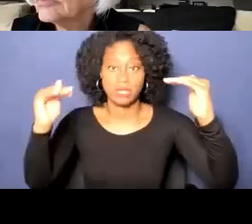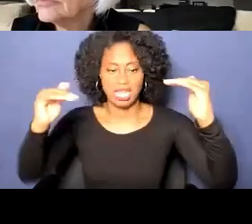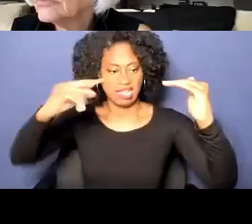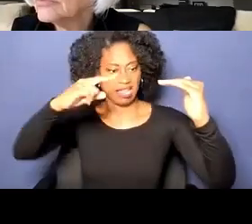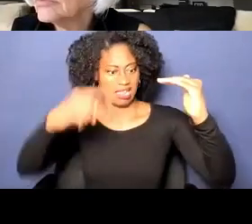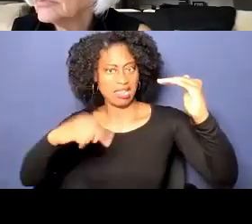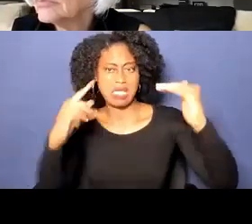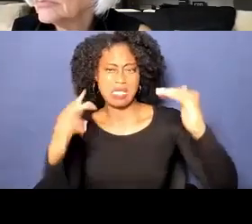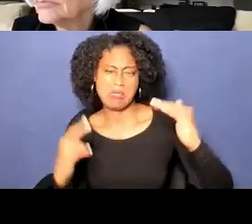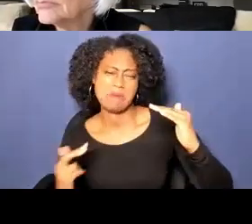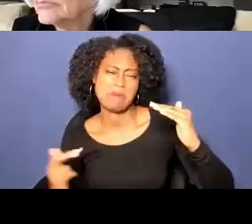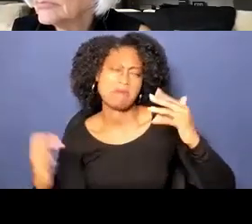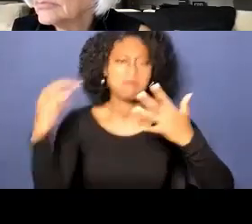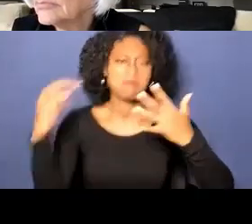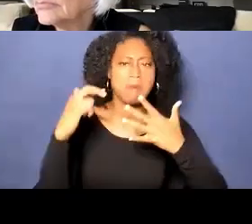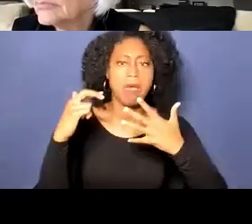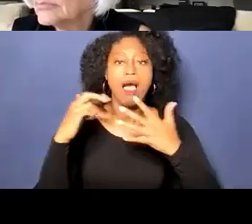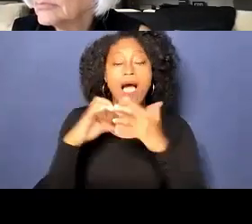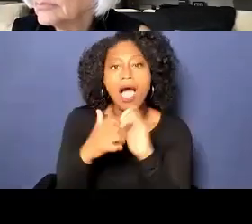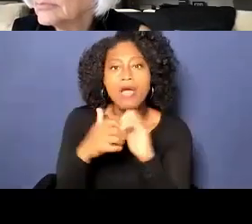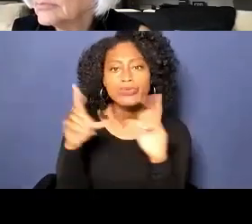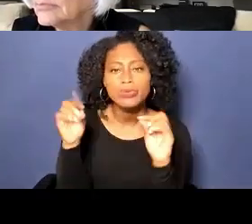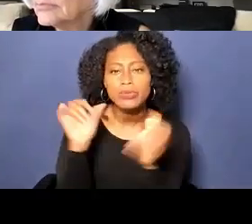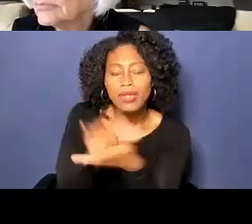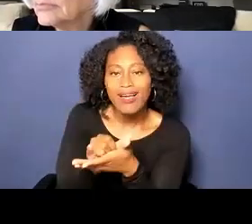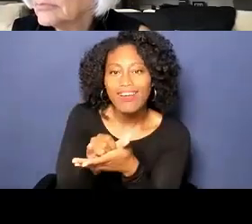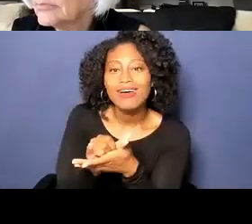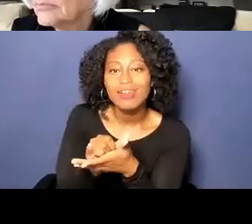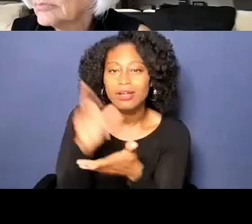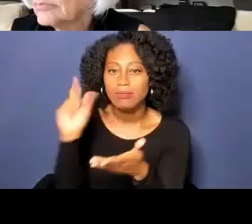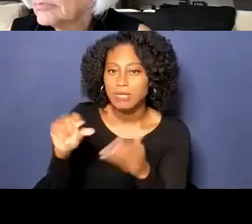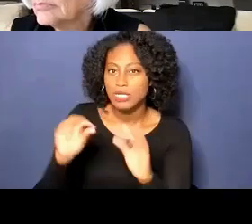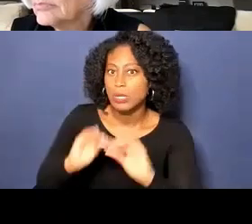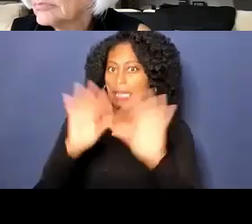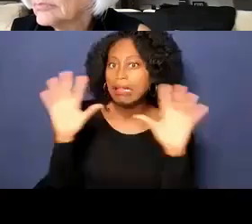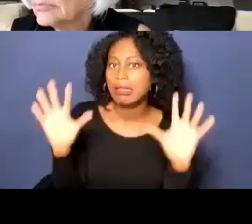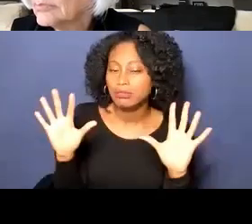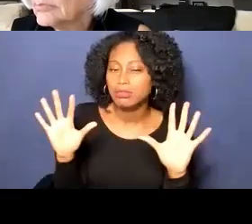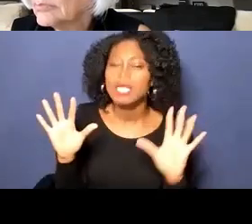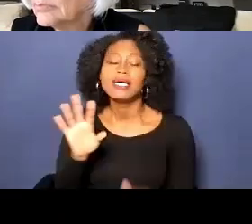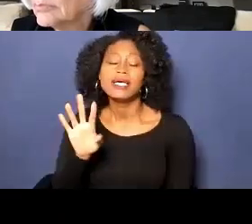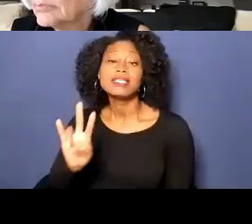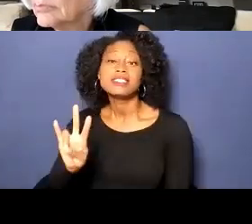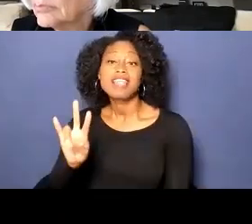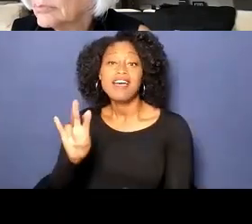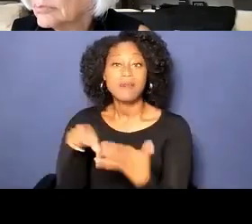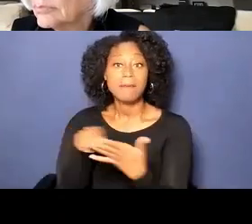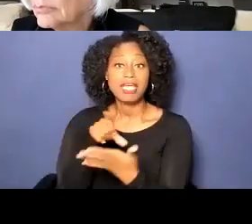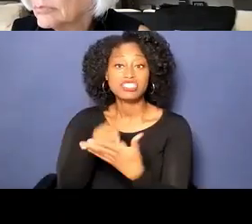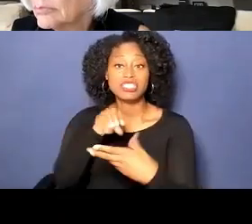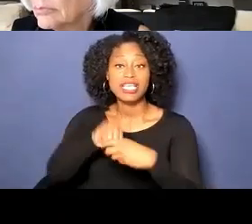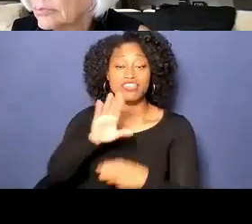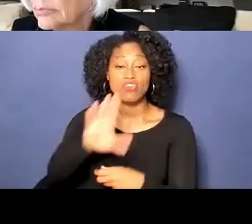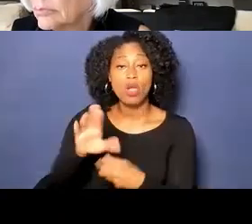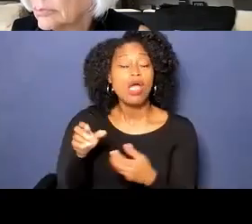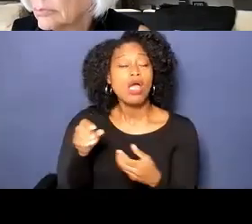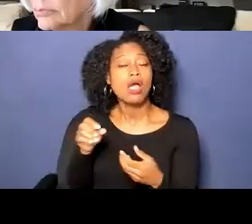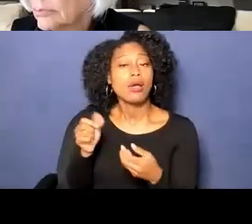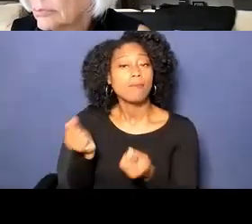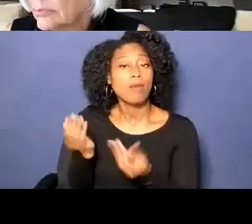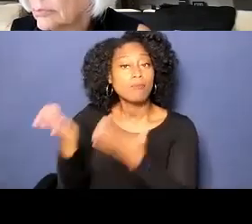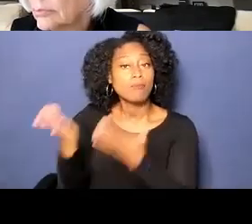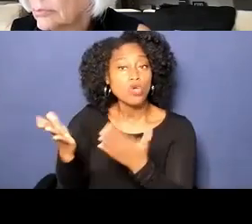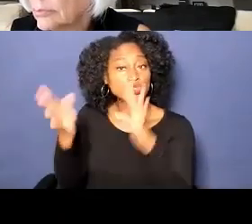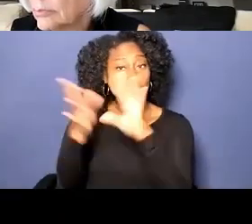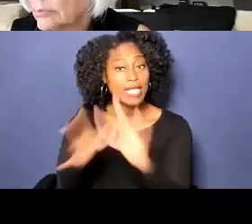next step? Again, you have more space here, 7 pages in the proposal narrative, as well